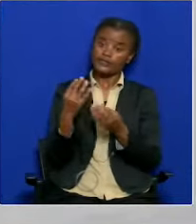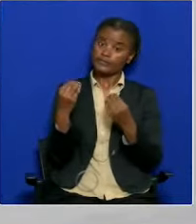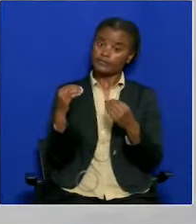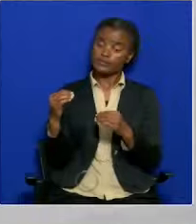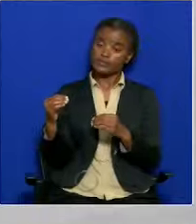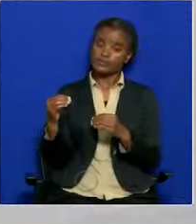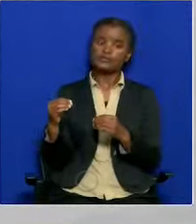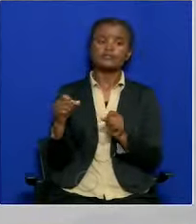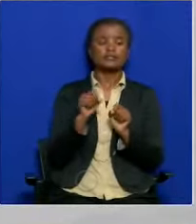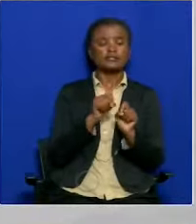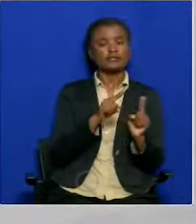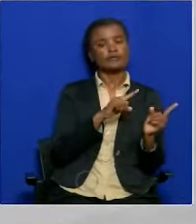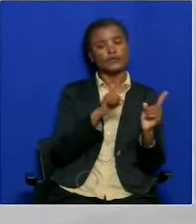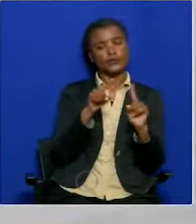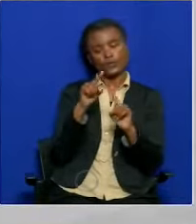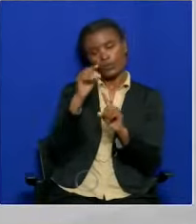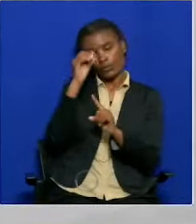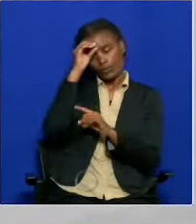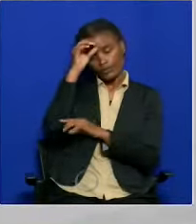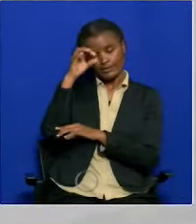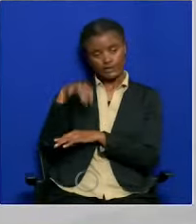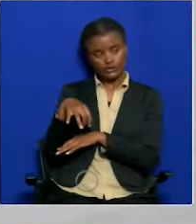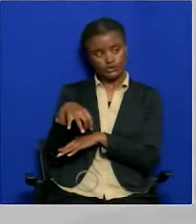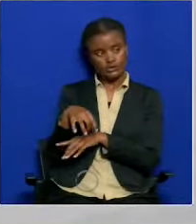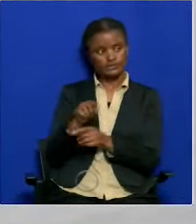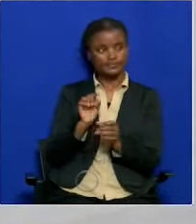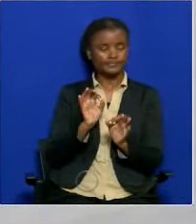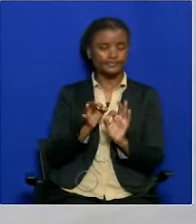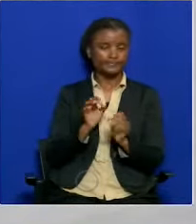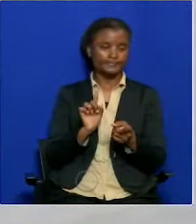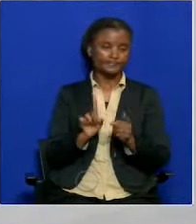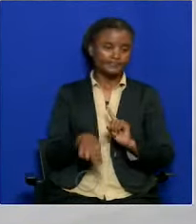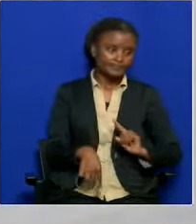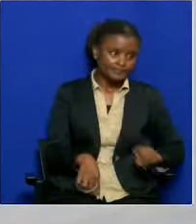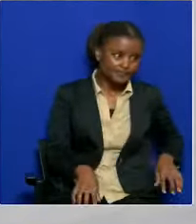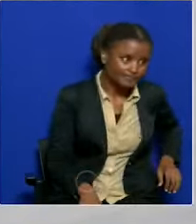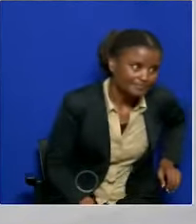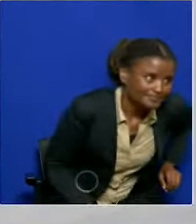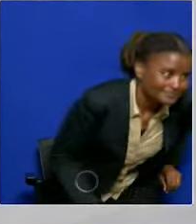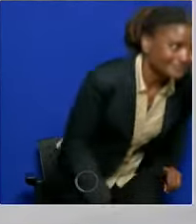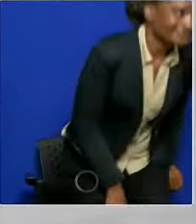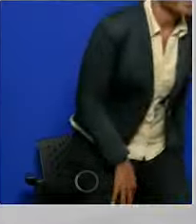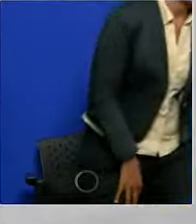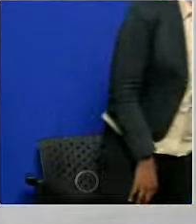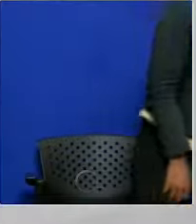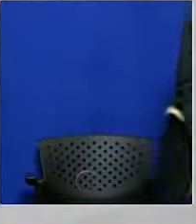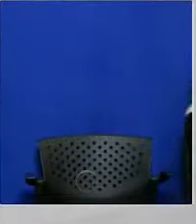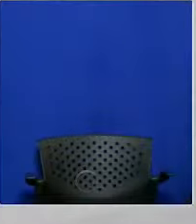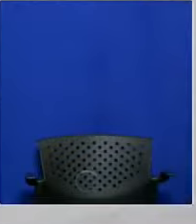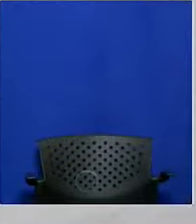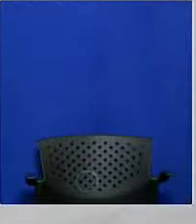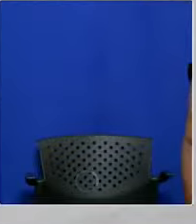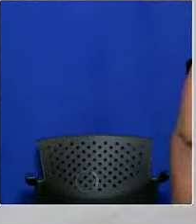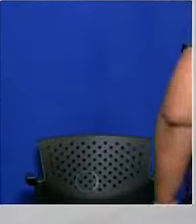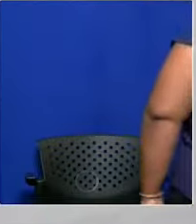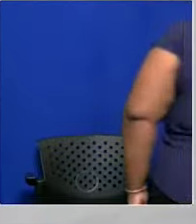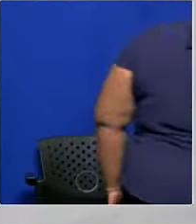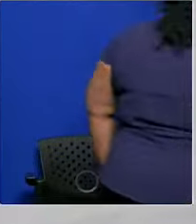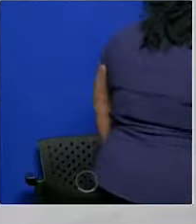station. So I don't know, because from what I've indicated,